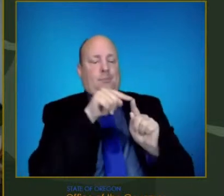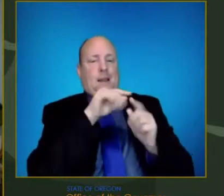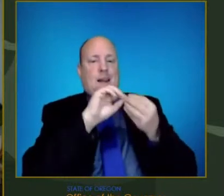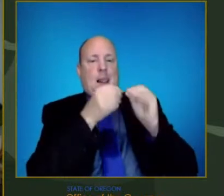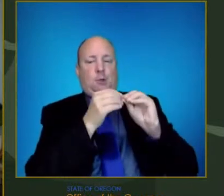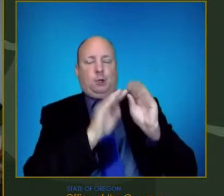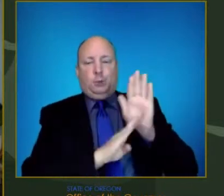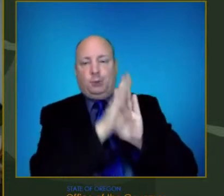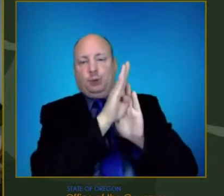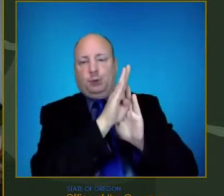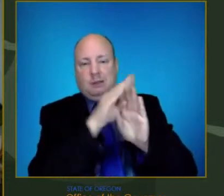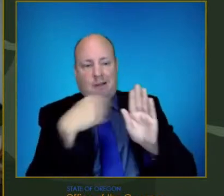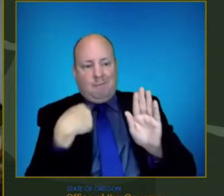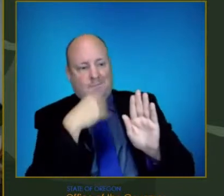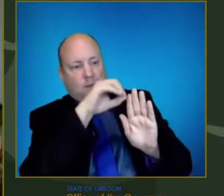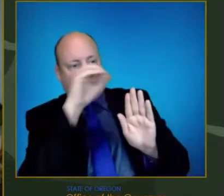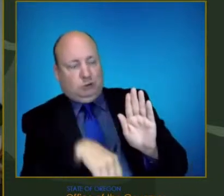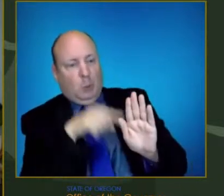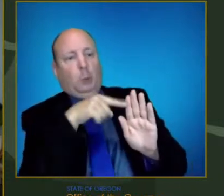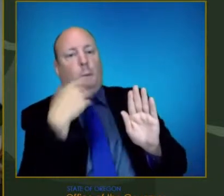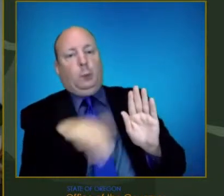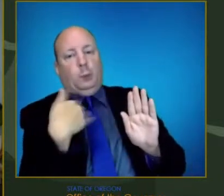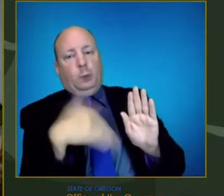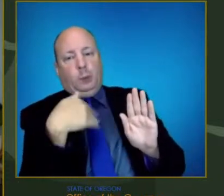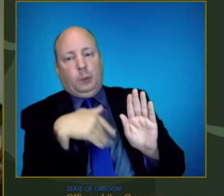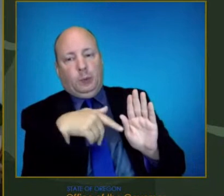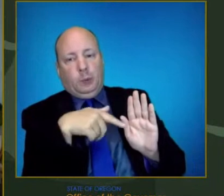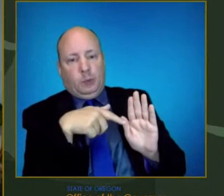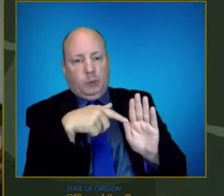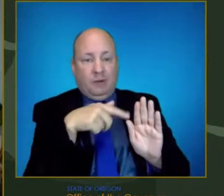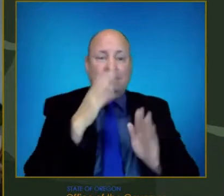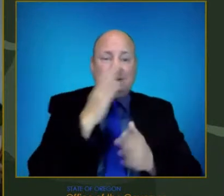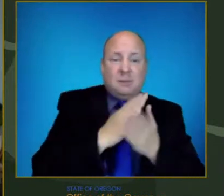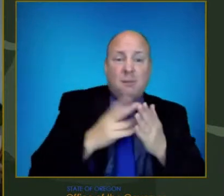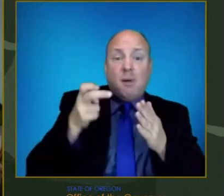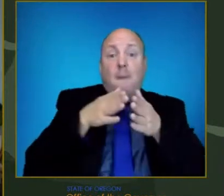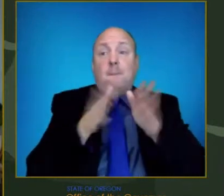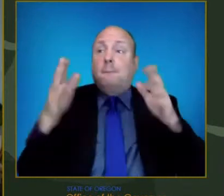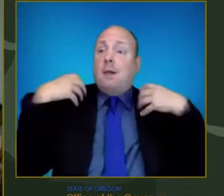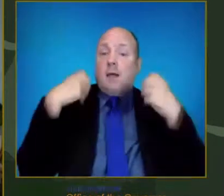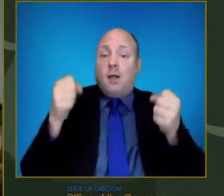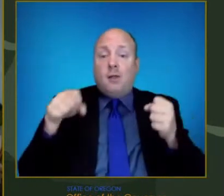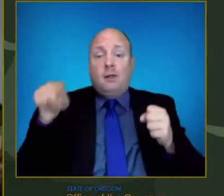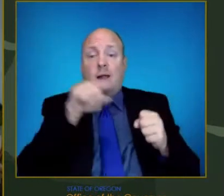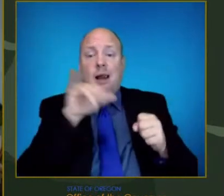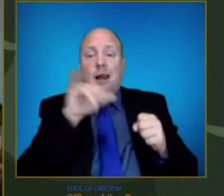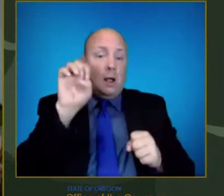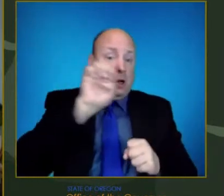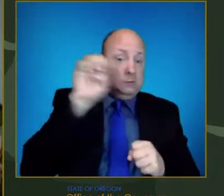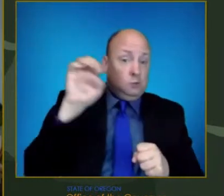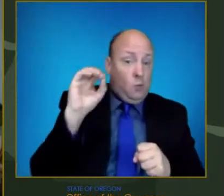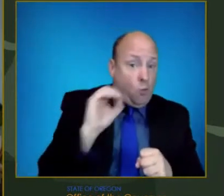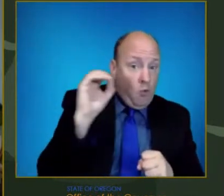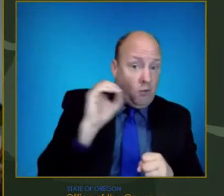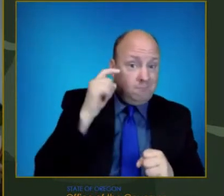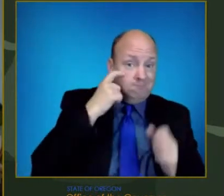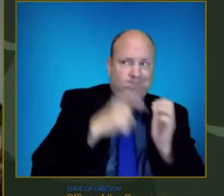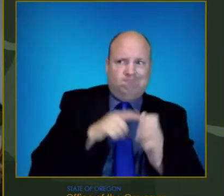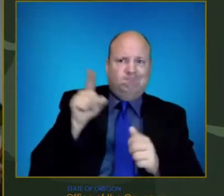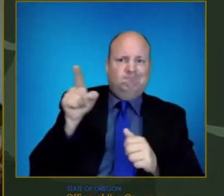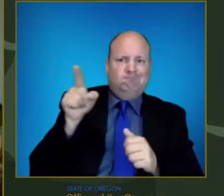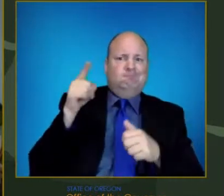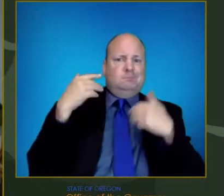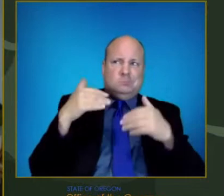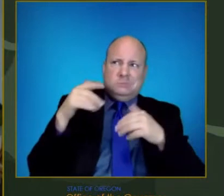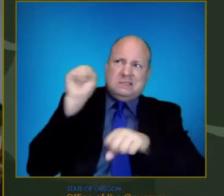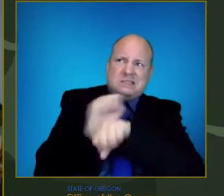say that I know that the public health workforce in Eastern Oregon is working extremely hard. I personally, along with Dr.